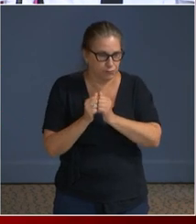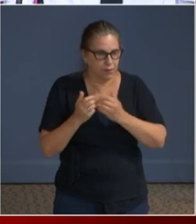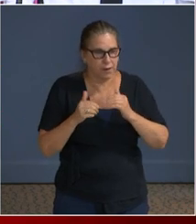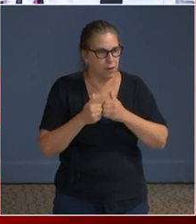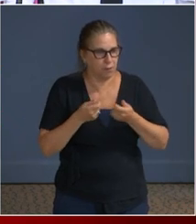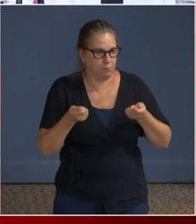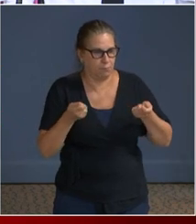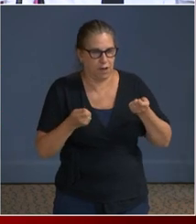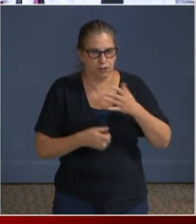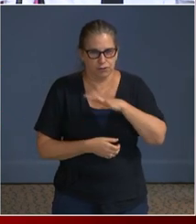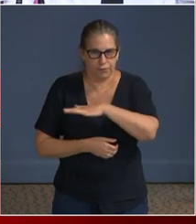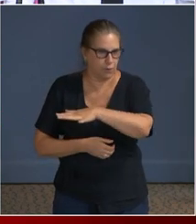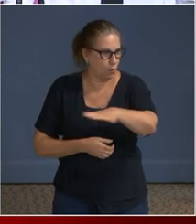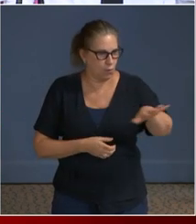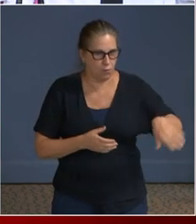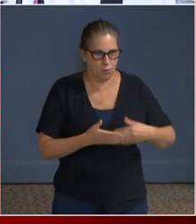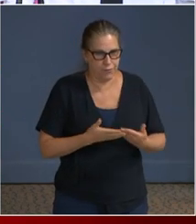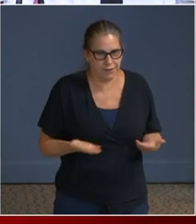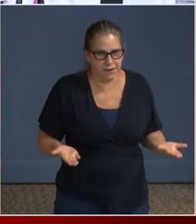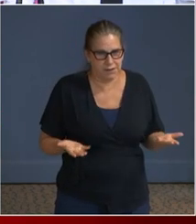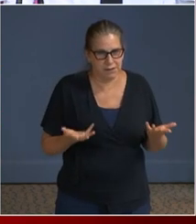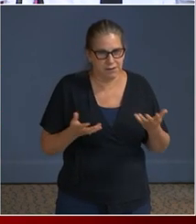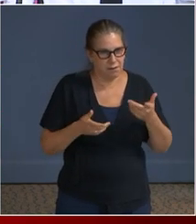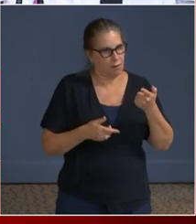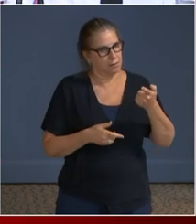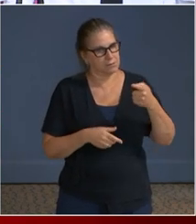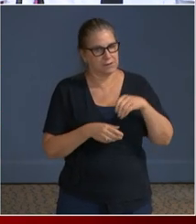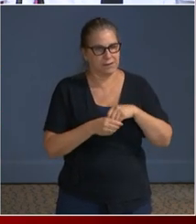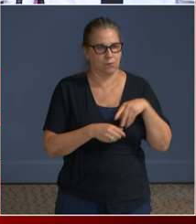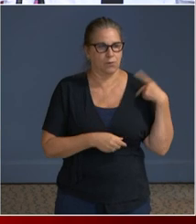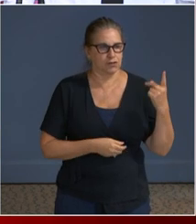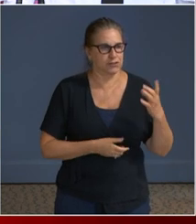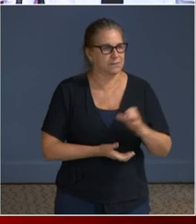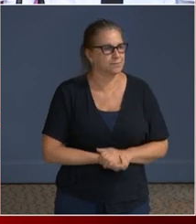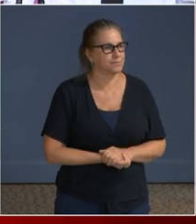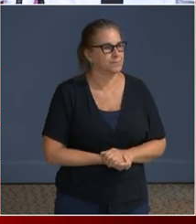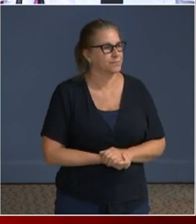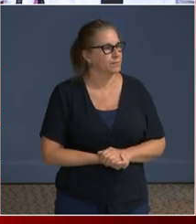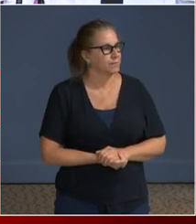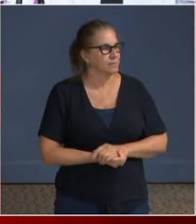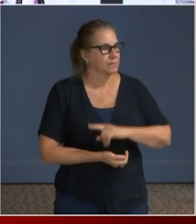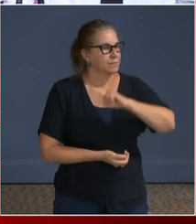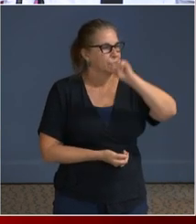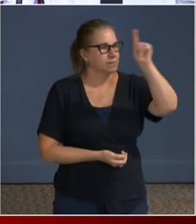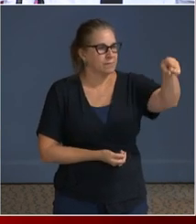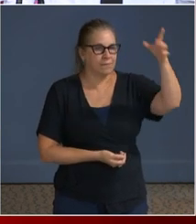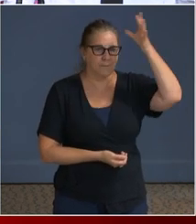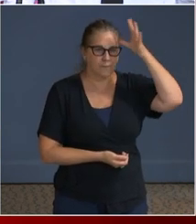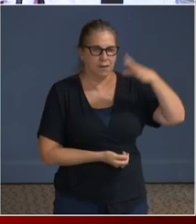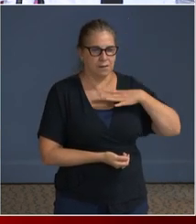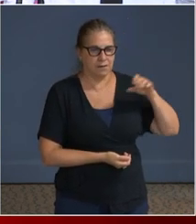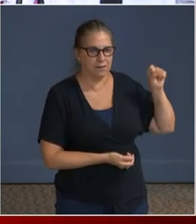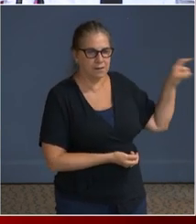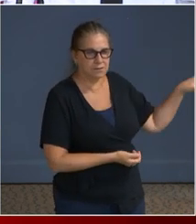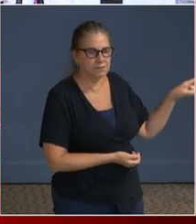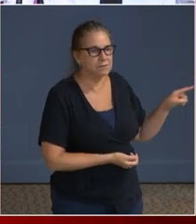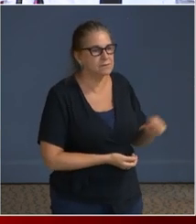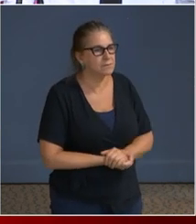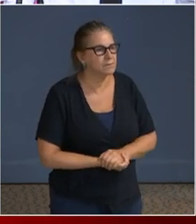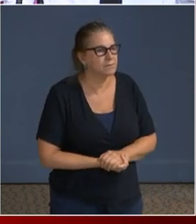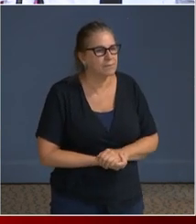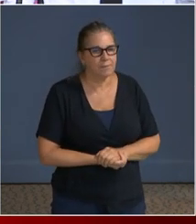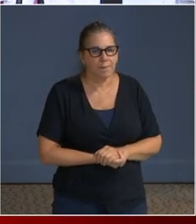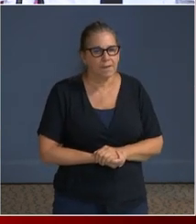changes to what we're doing now to address this gun violence. Chief, I talked to one of the people who lives in